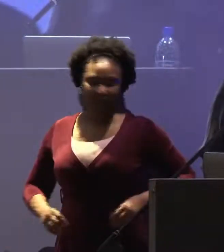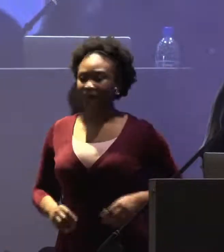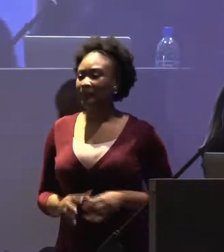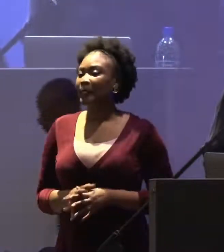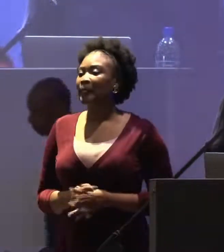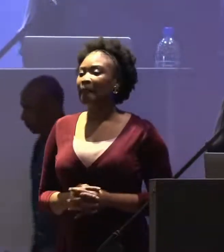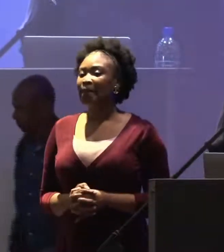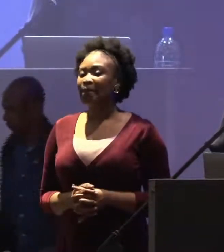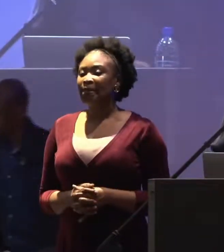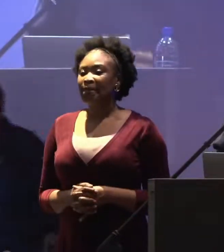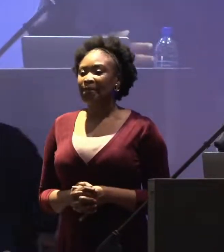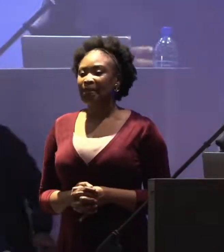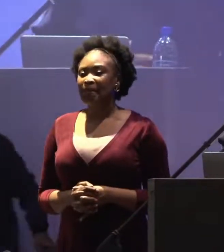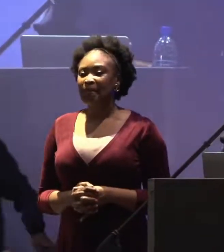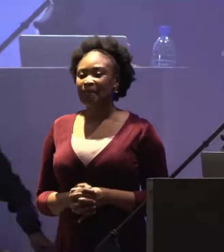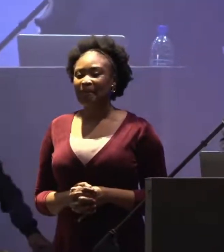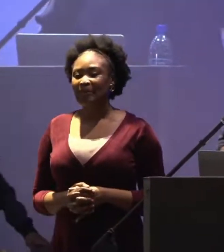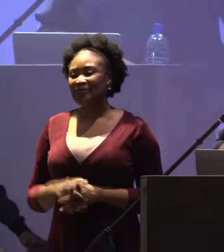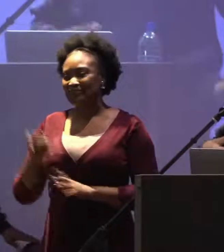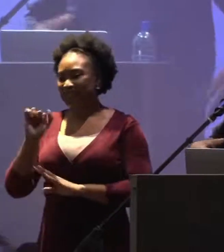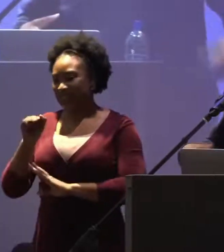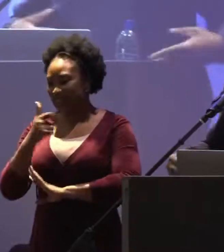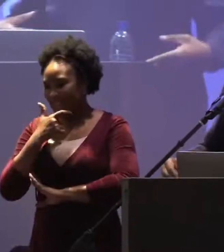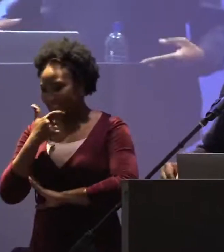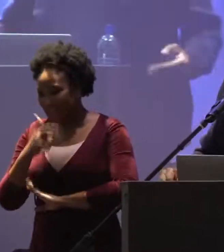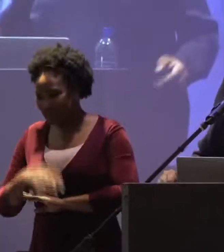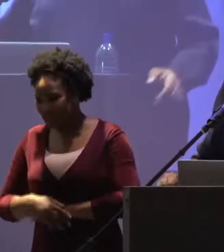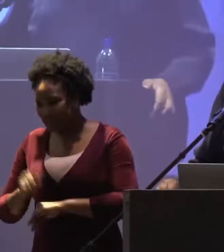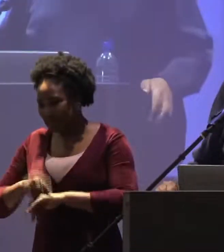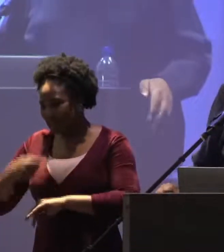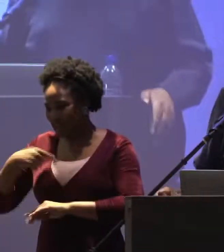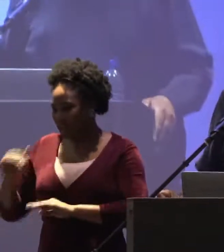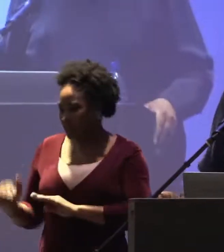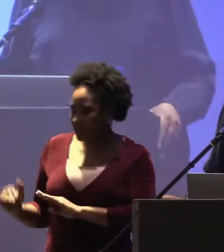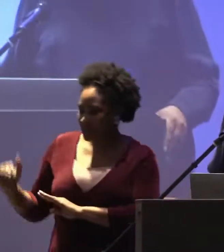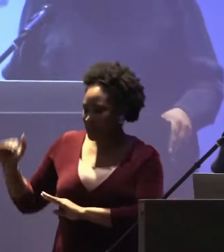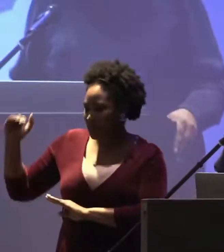Yeah. You know, when I grew up in Atteridgeville,